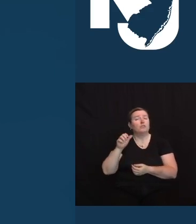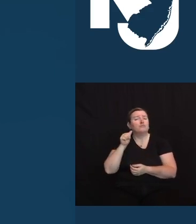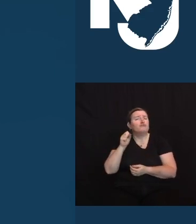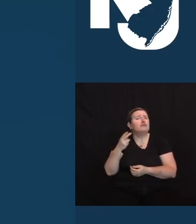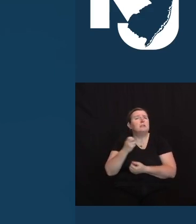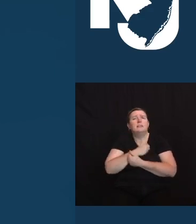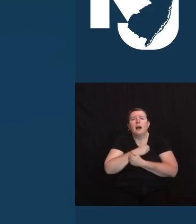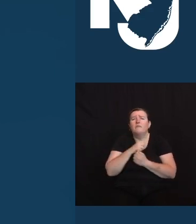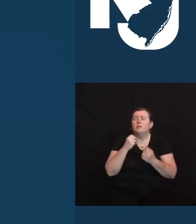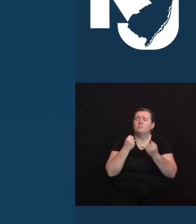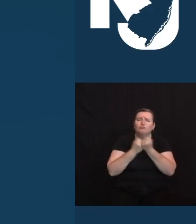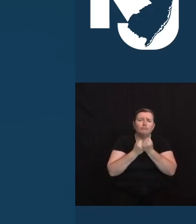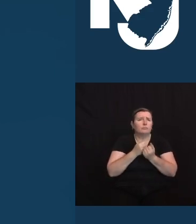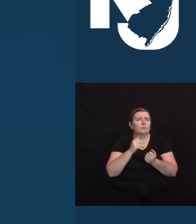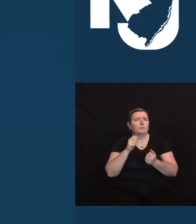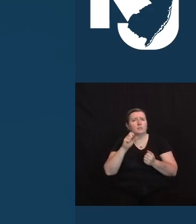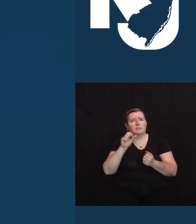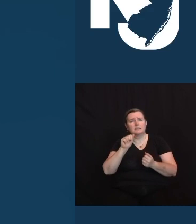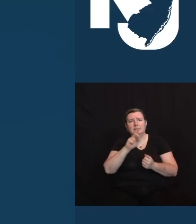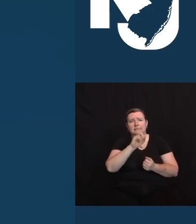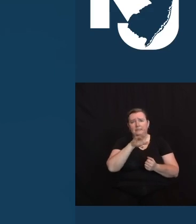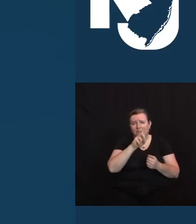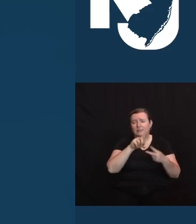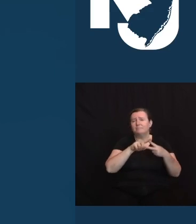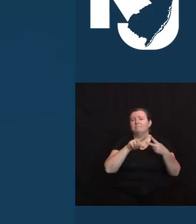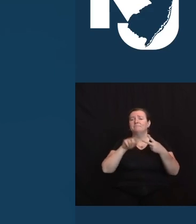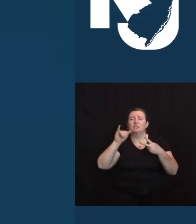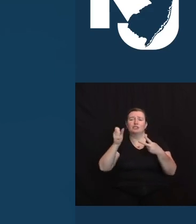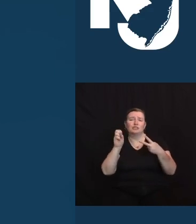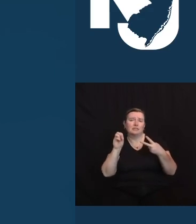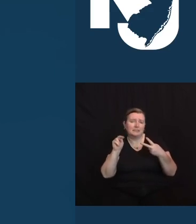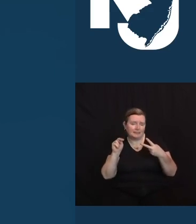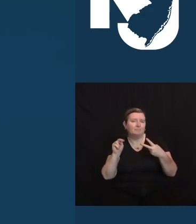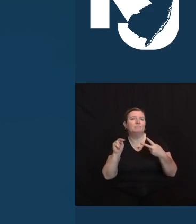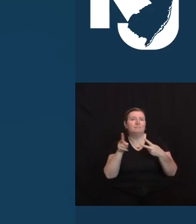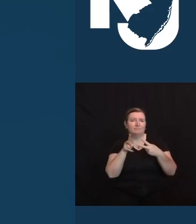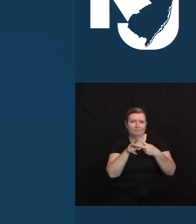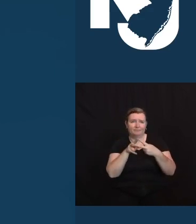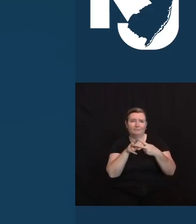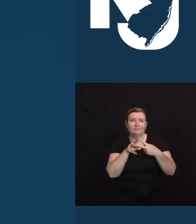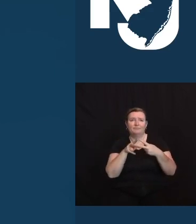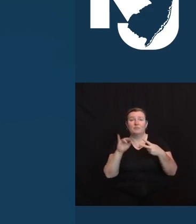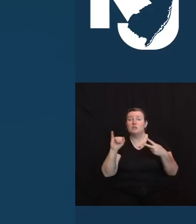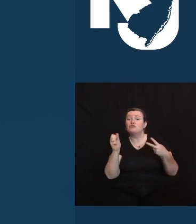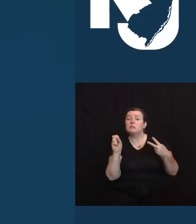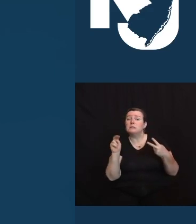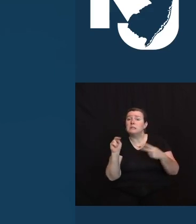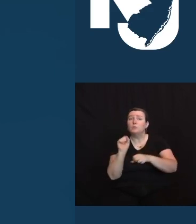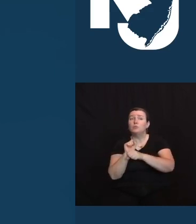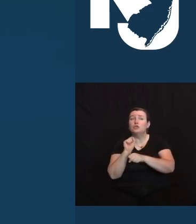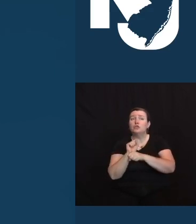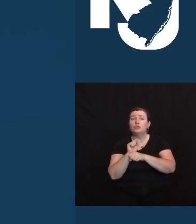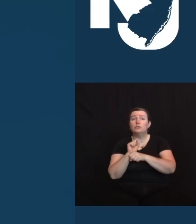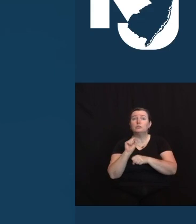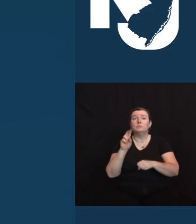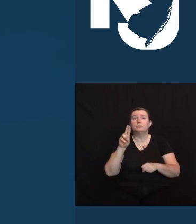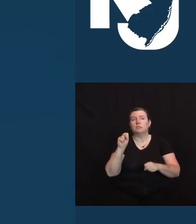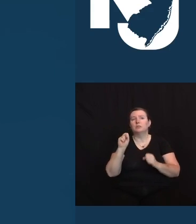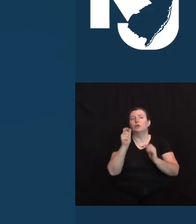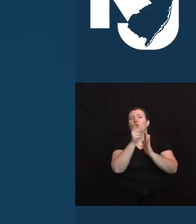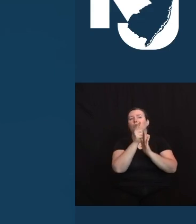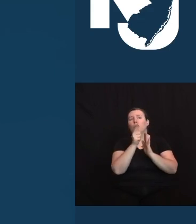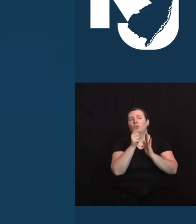And I had the great honor of speaking with Jason as well yesterday, by the way, who works with great distinction at the U.S. Attorney's Office.